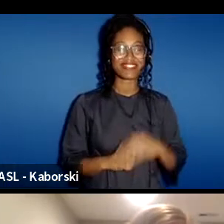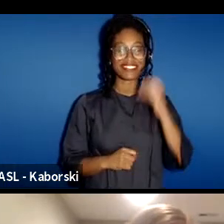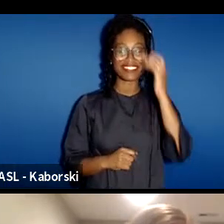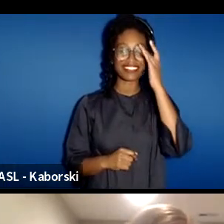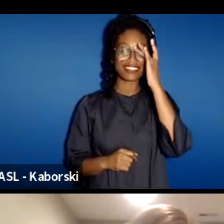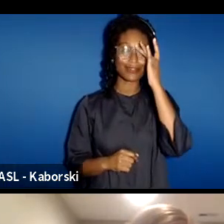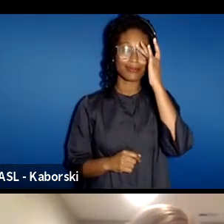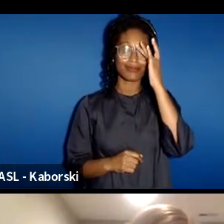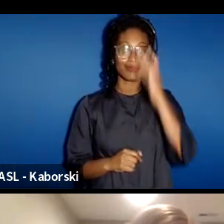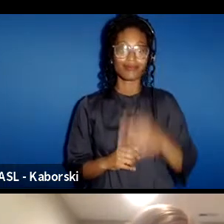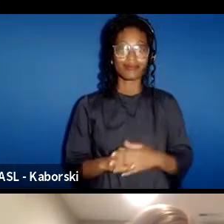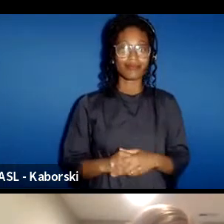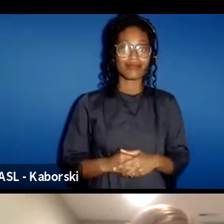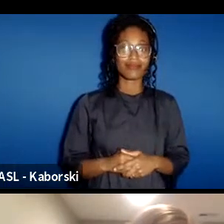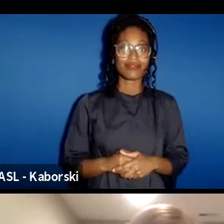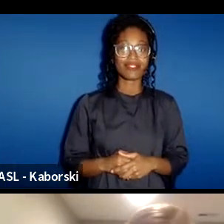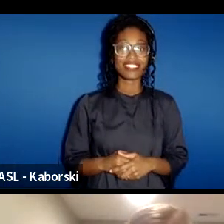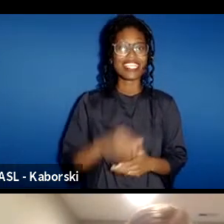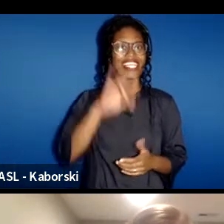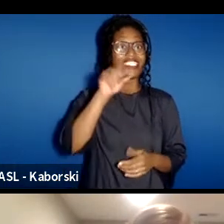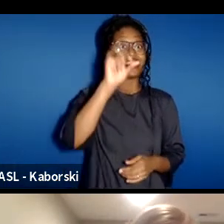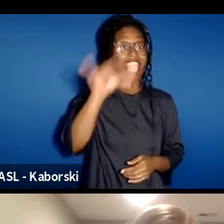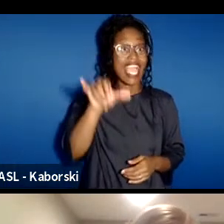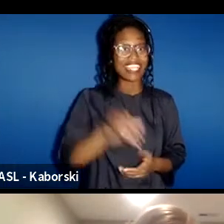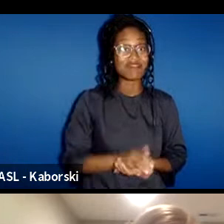Okay. Jay, what about you?